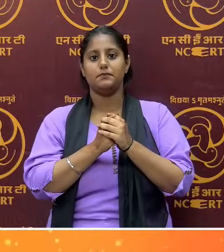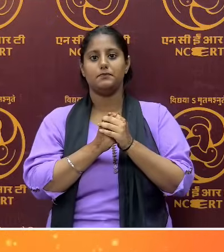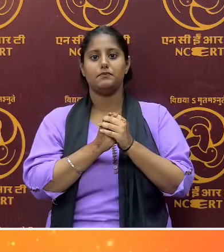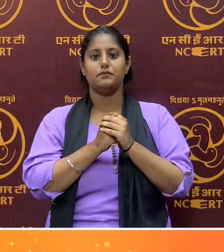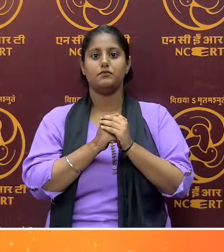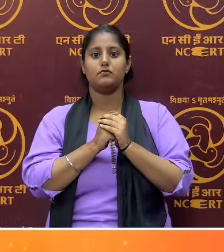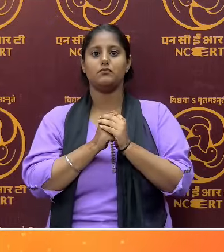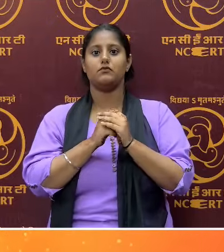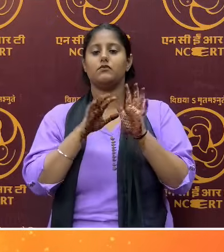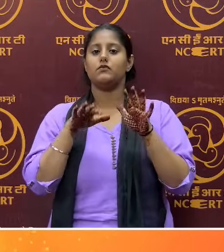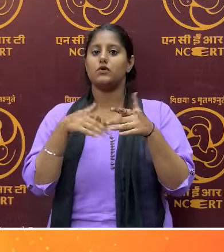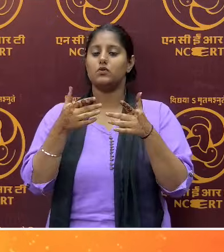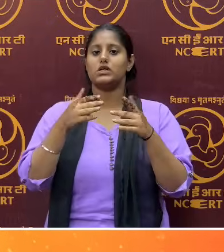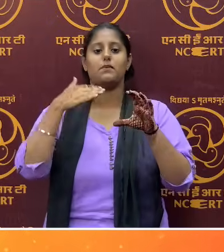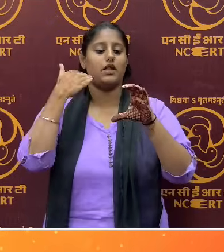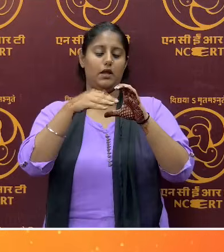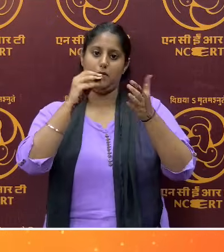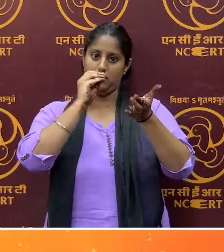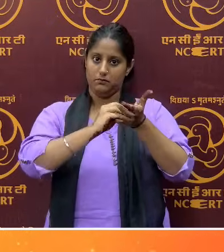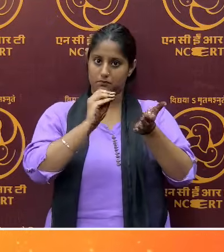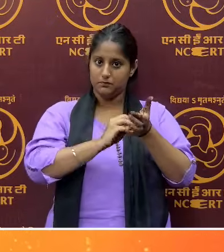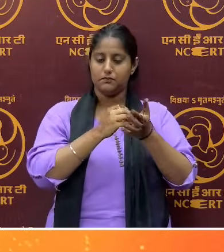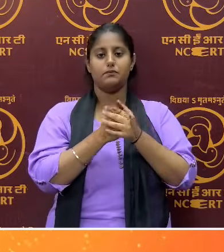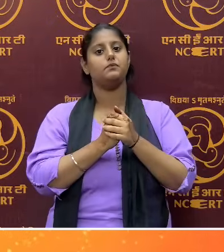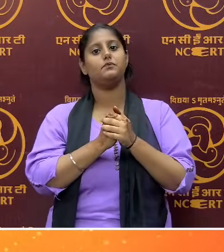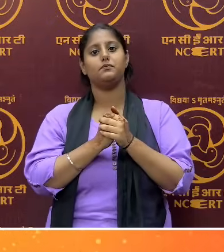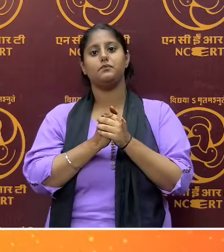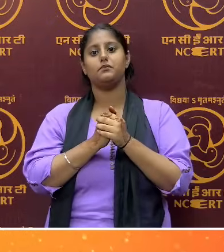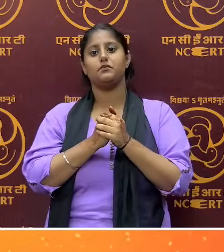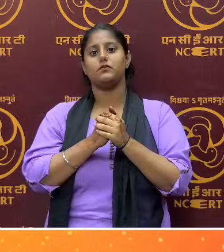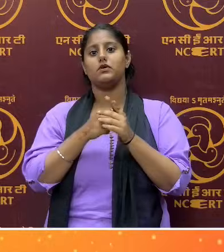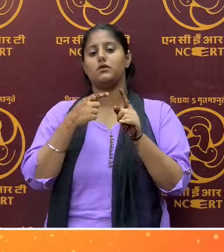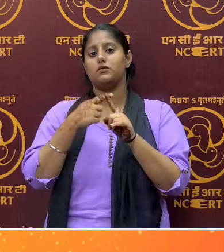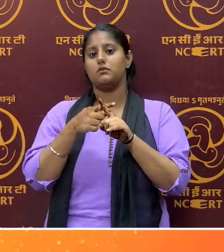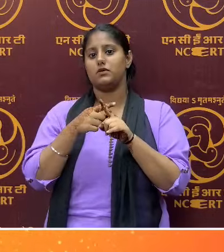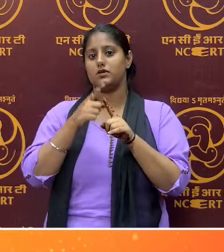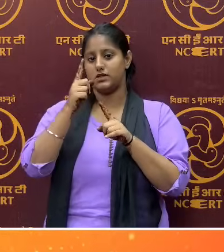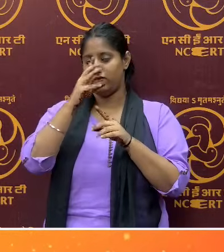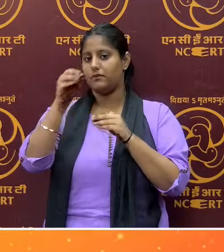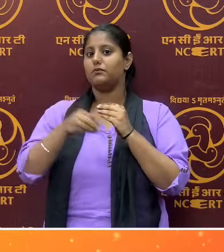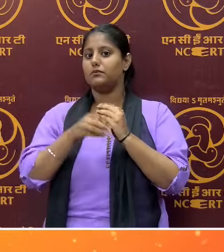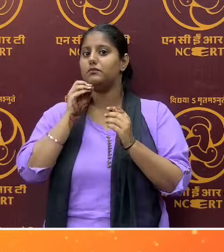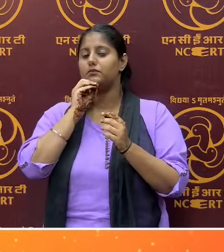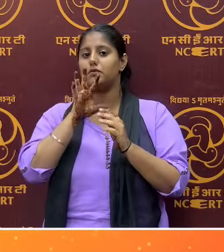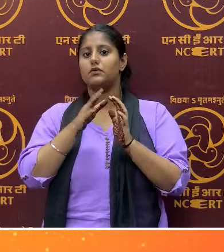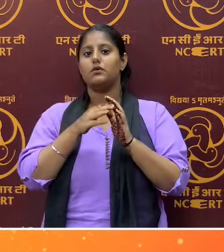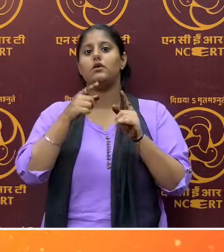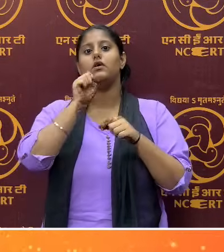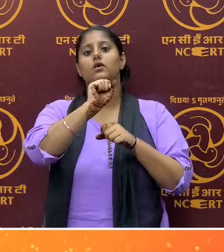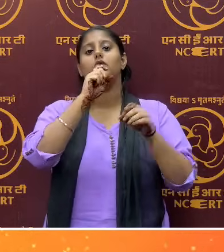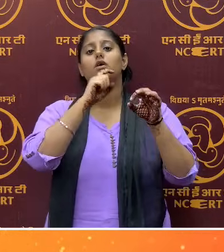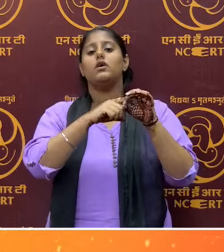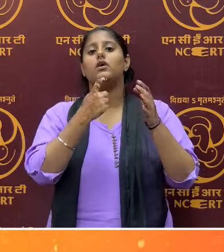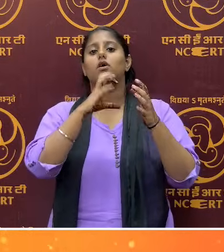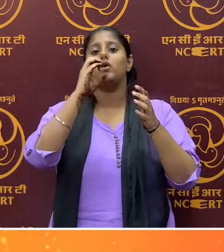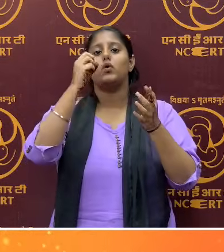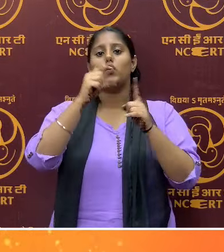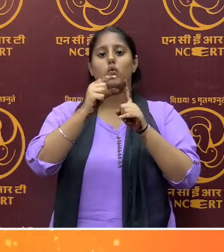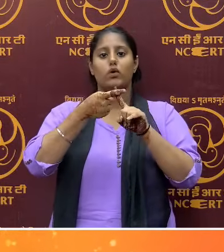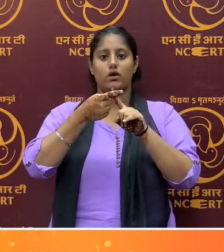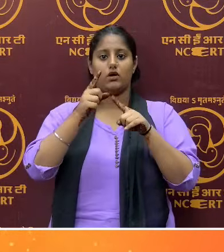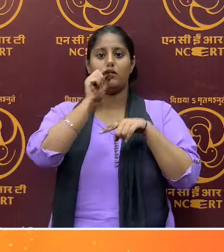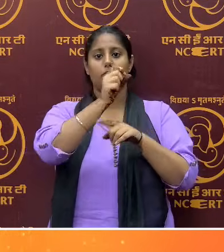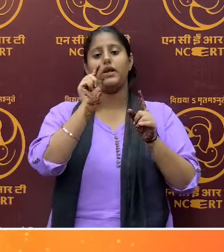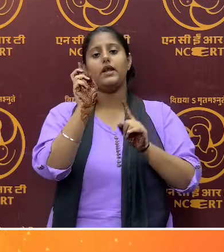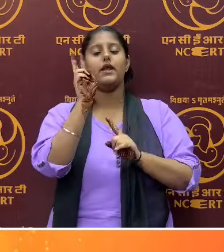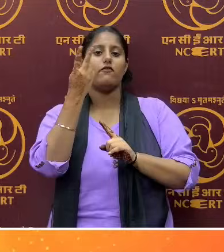and I will enter the email. And one point I want to highlight here, an UID's code is the unique code for the